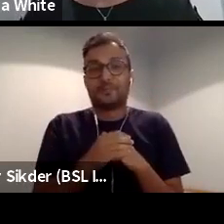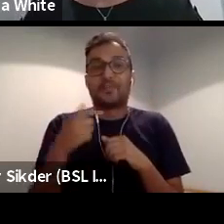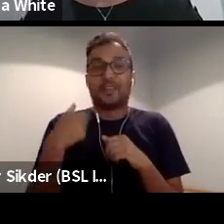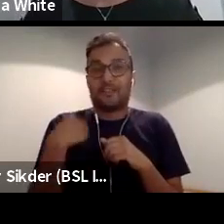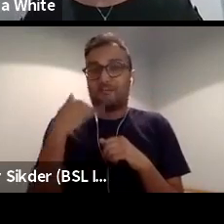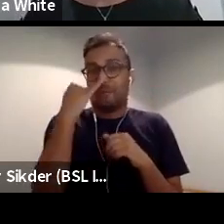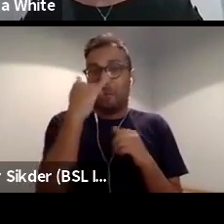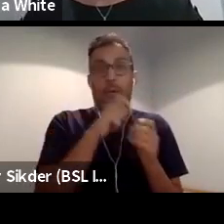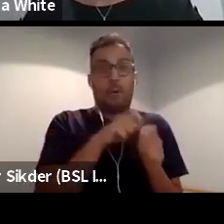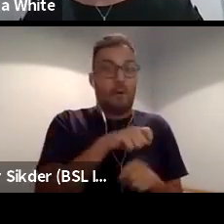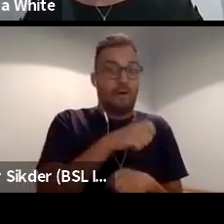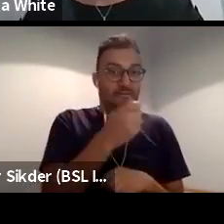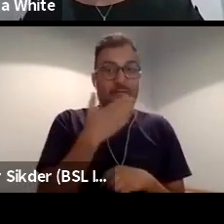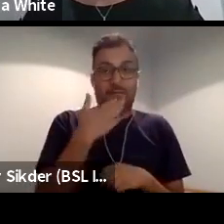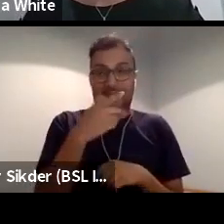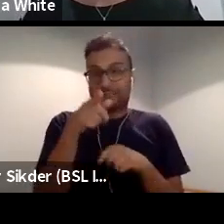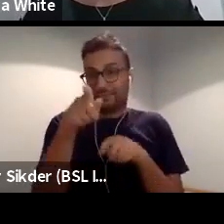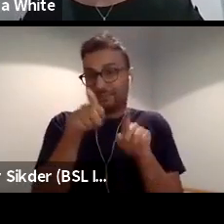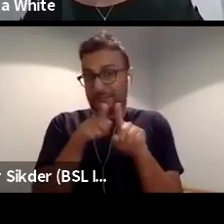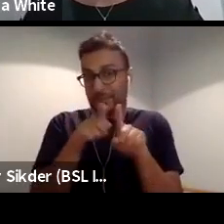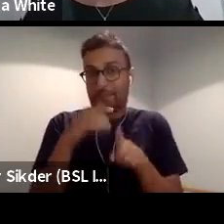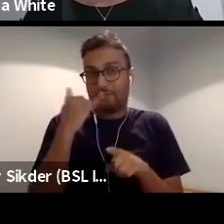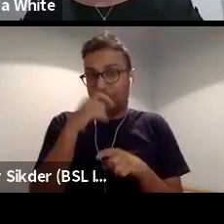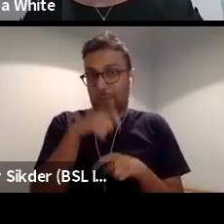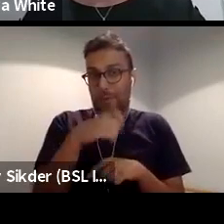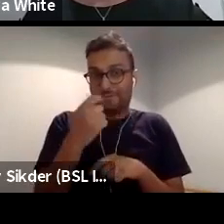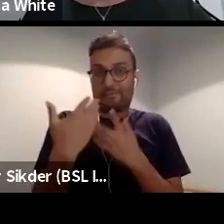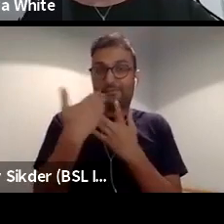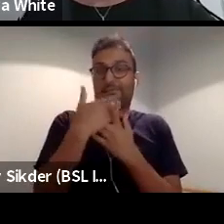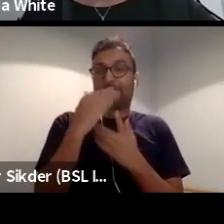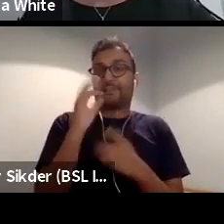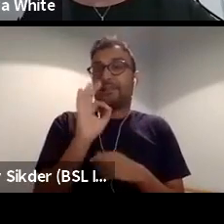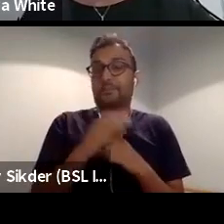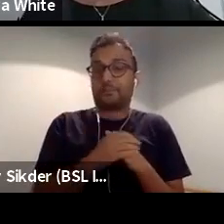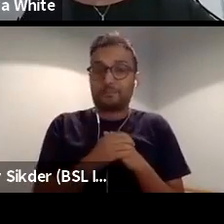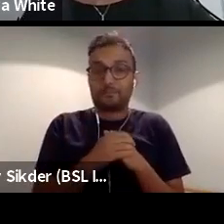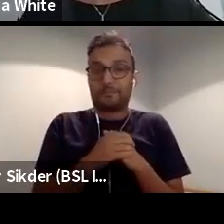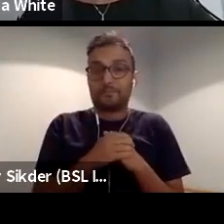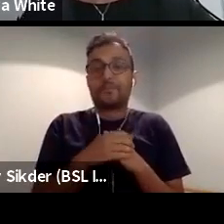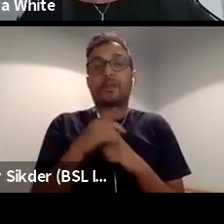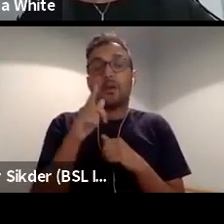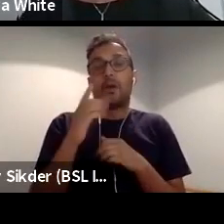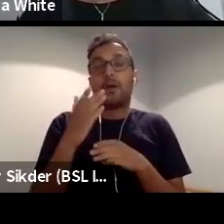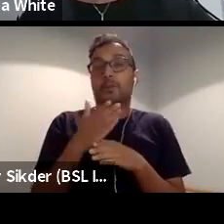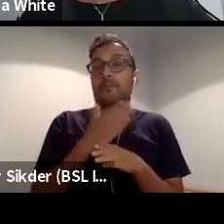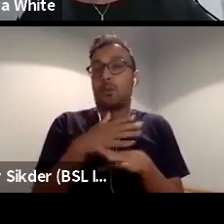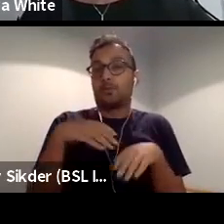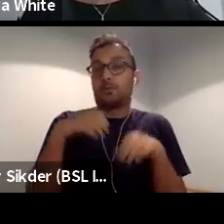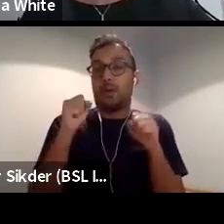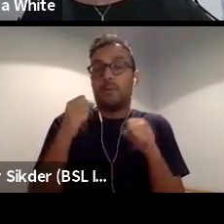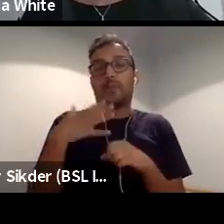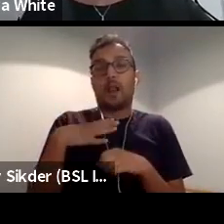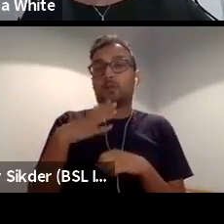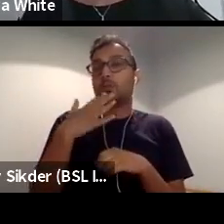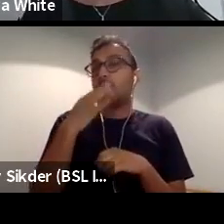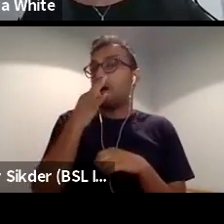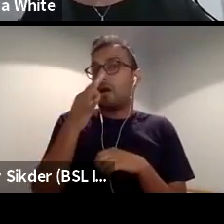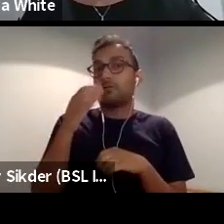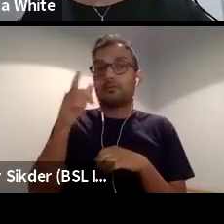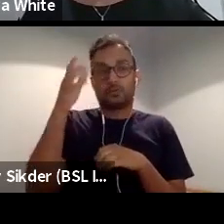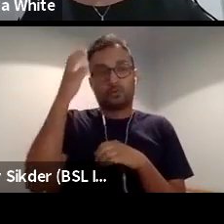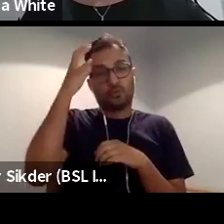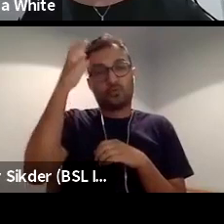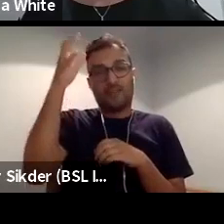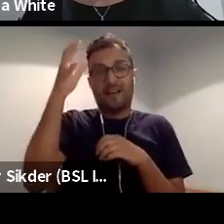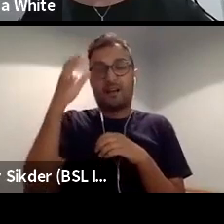as well, please. Before we begin, I'd like to ask Sheikh Ishaq Jashad to begin the proceedings